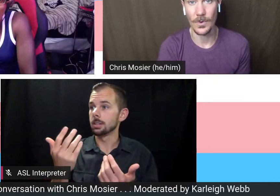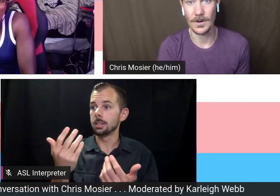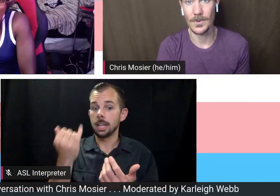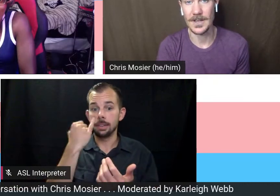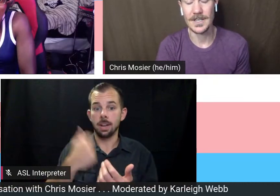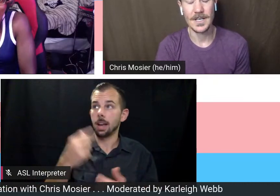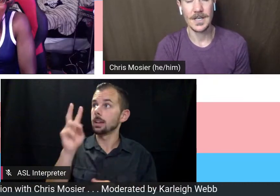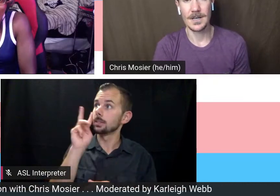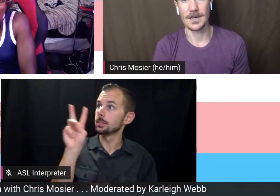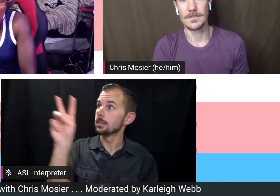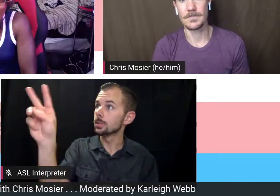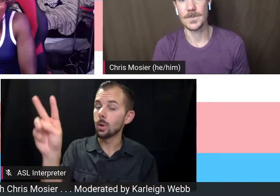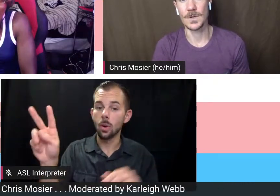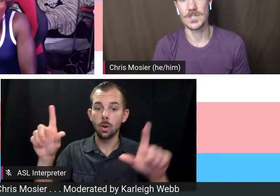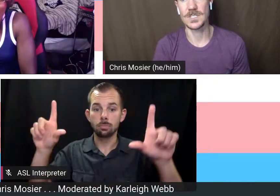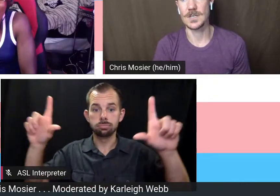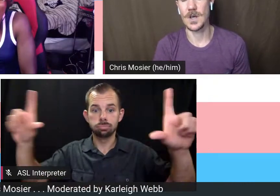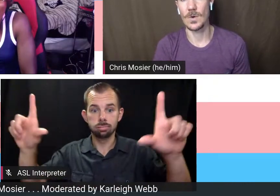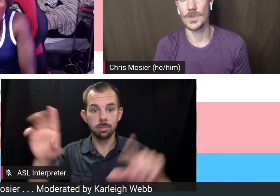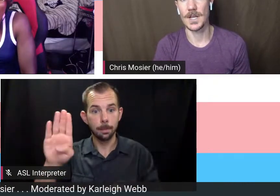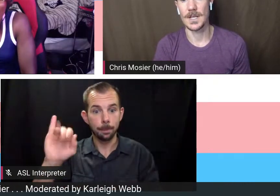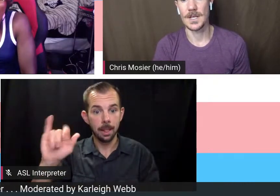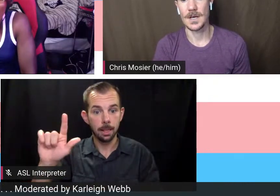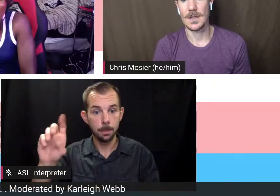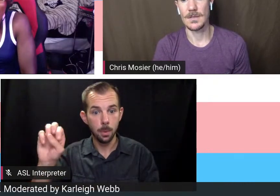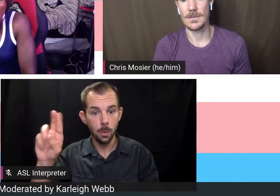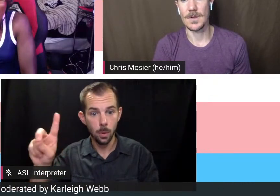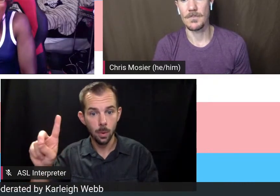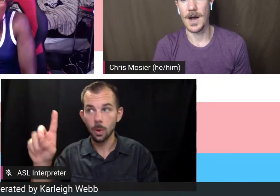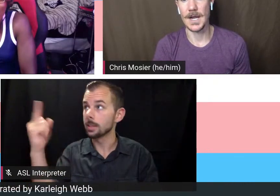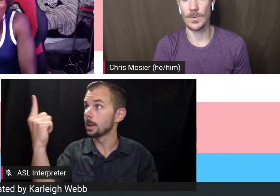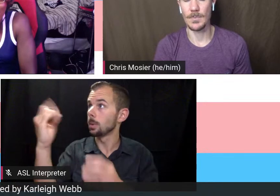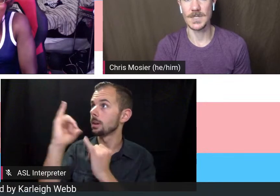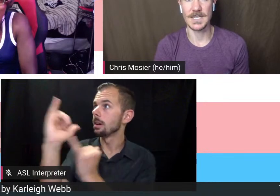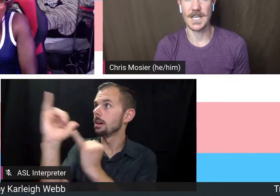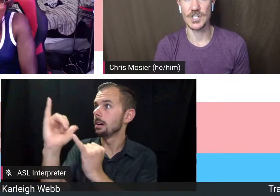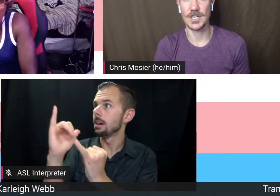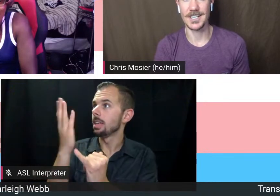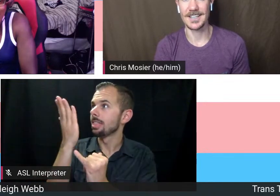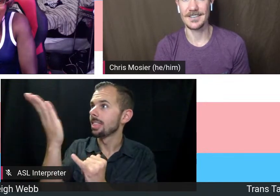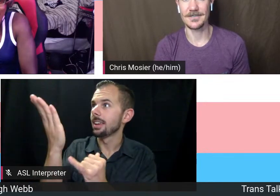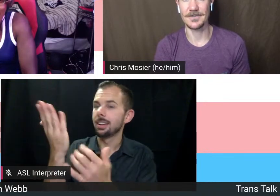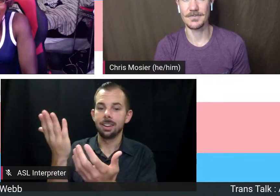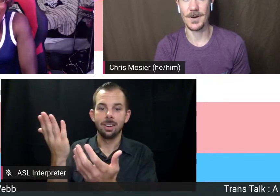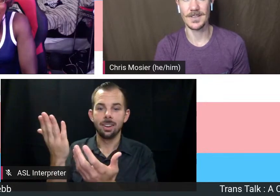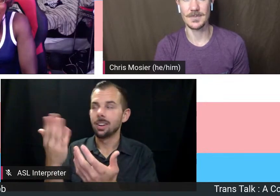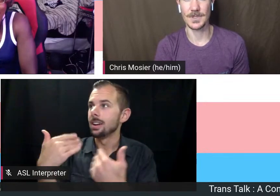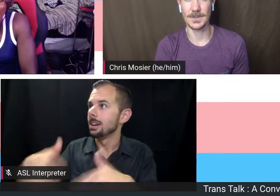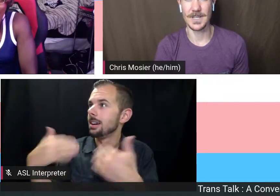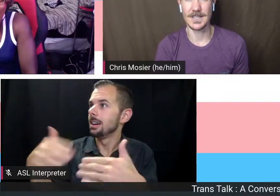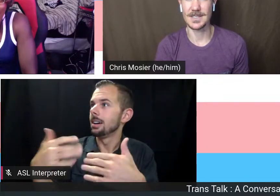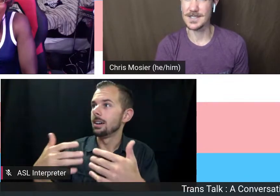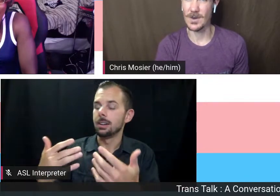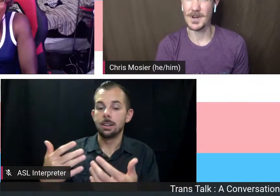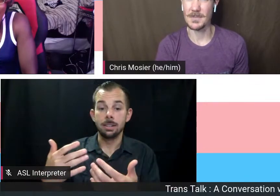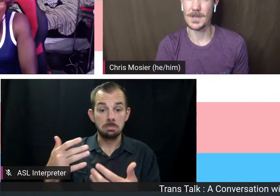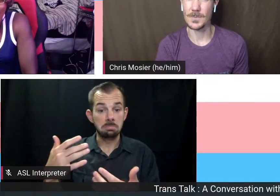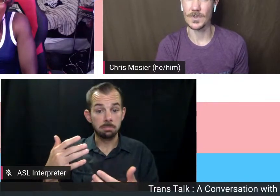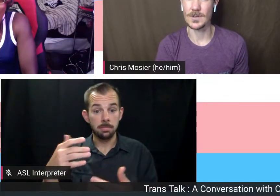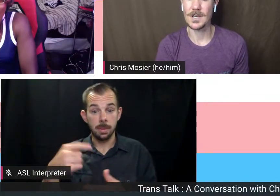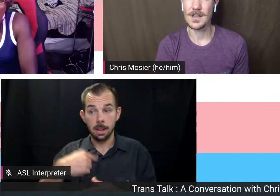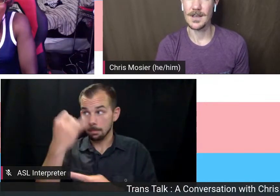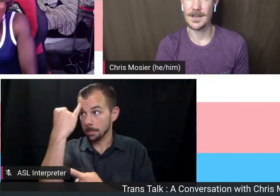in New York, right? You know, just to know that my representation can give possibility to so